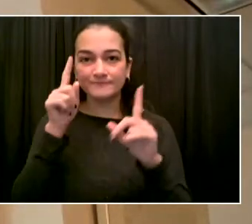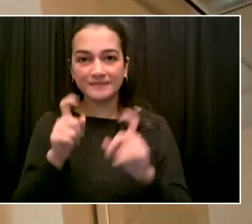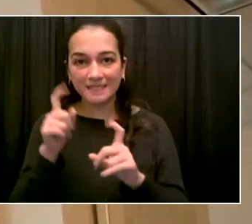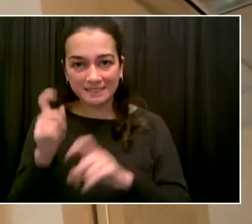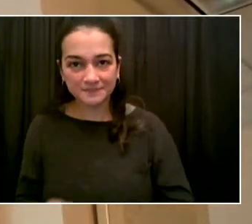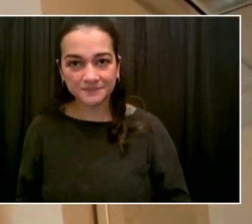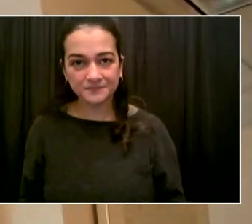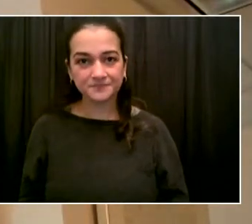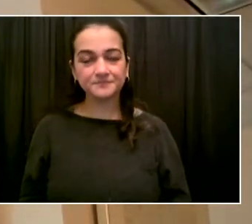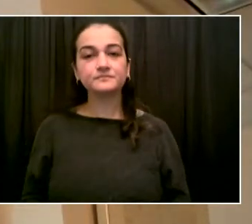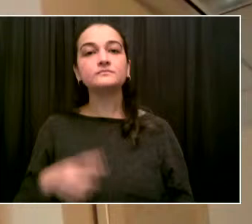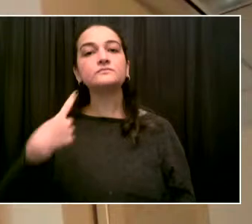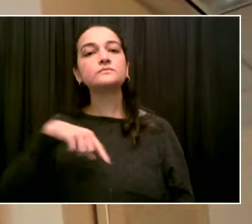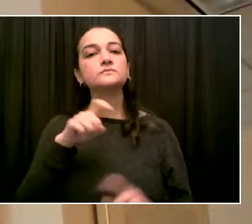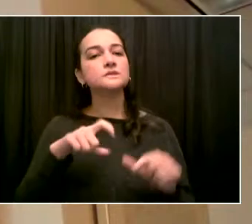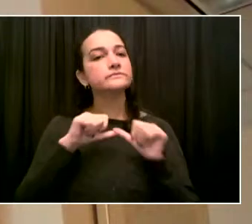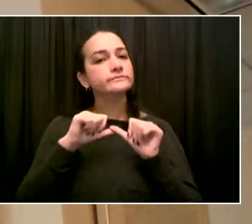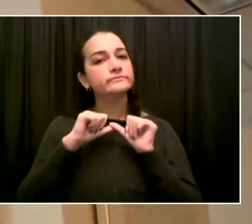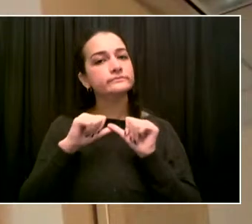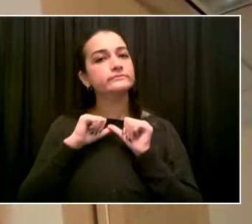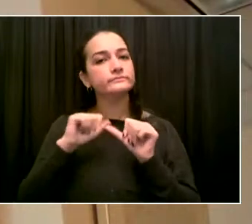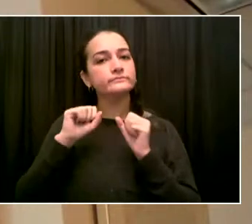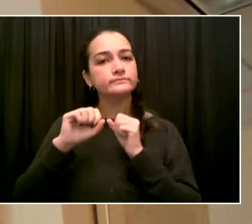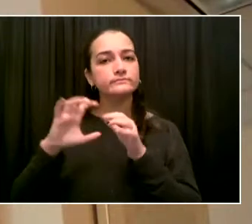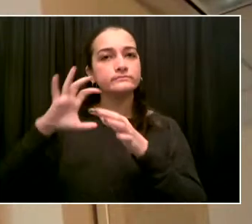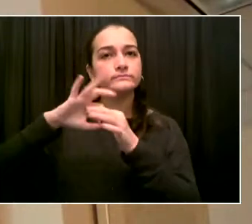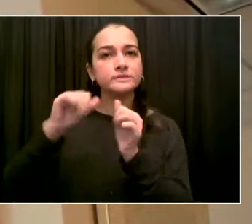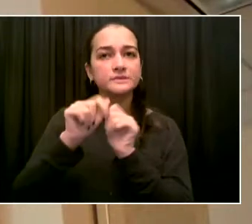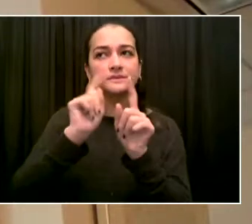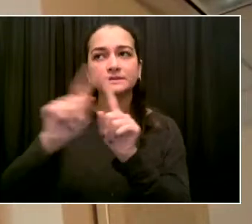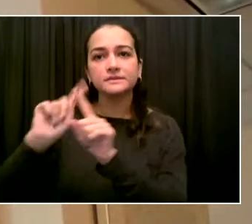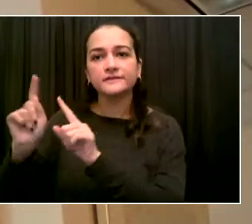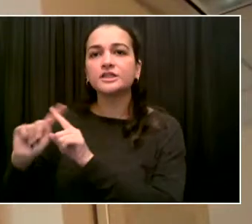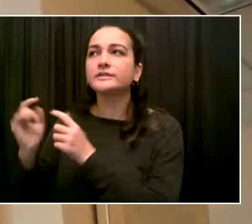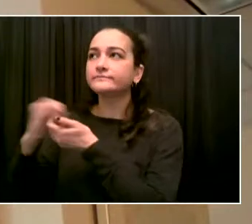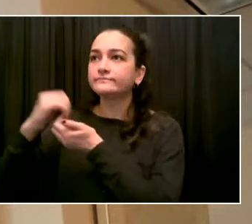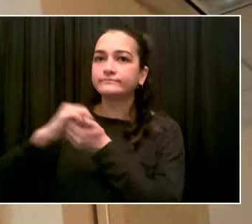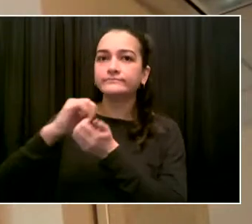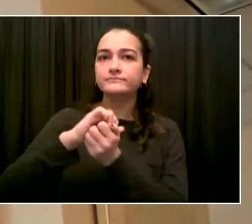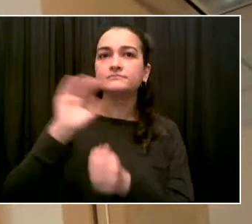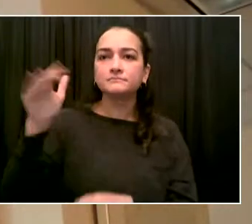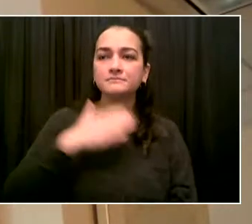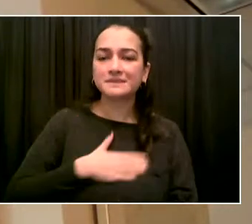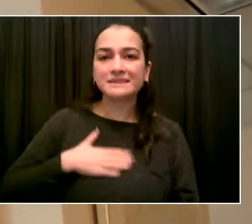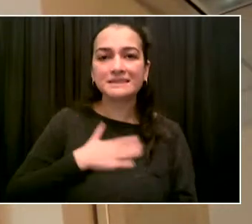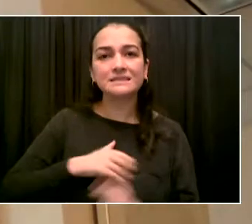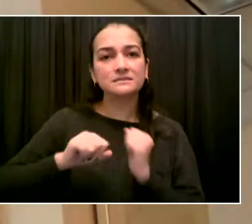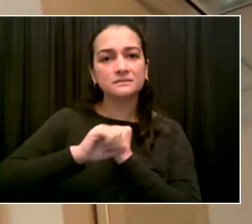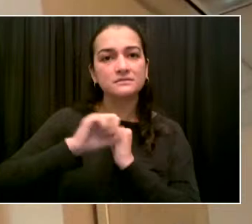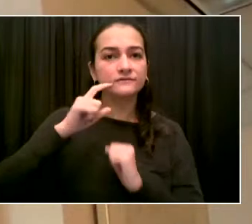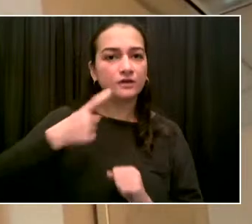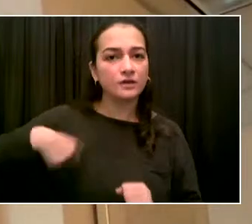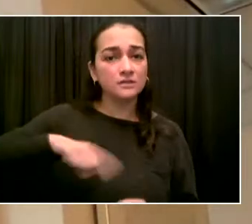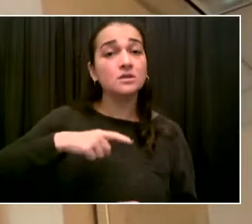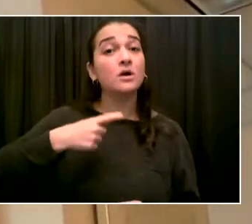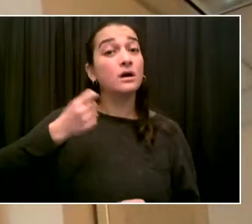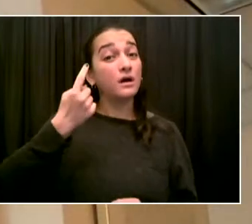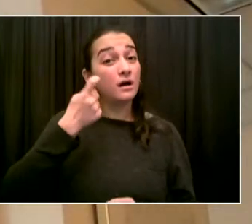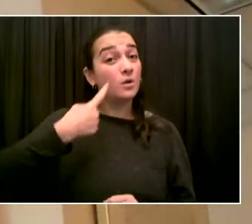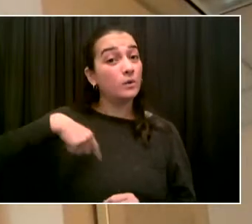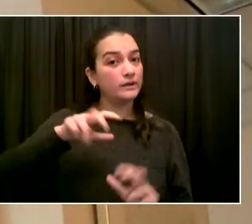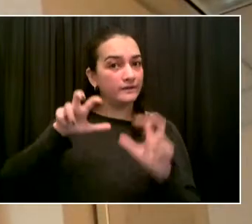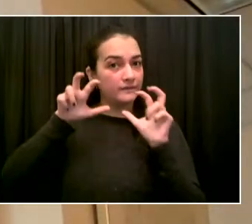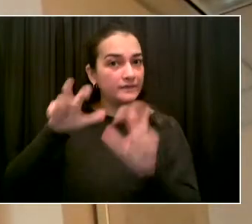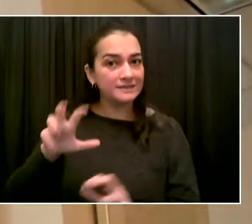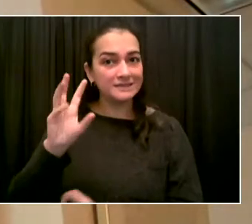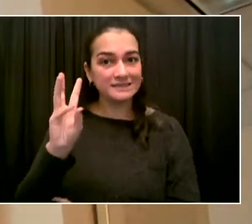for enabling this to happen. We're launching promotion in key strategic international markets, not only just the UK, but Canada, Mexico,